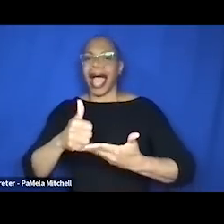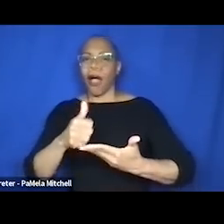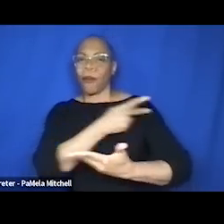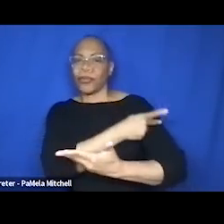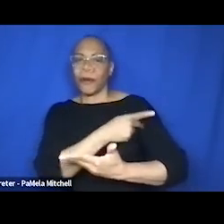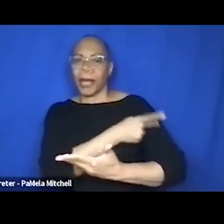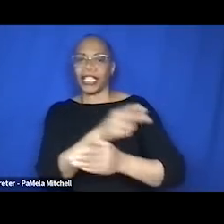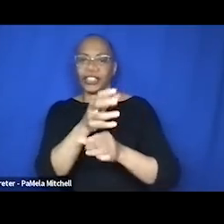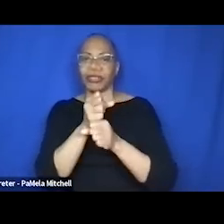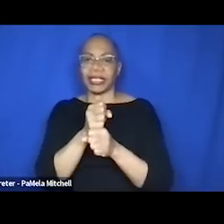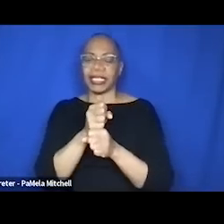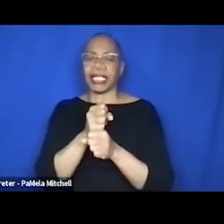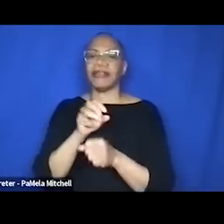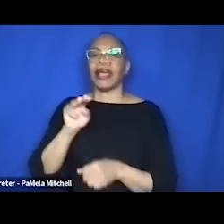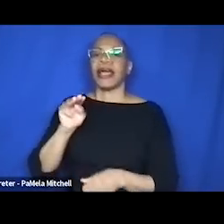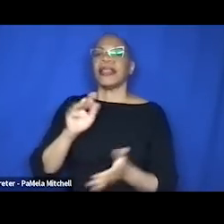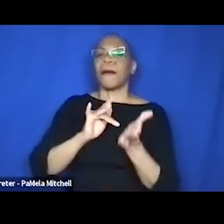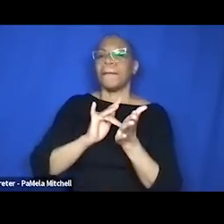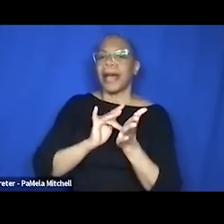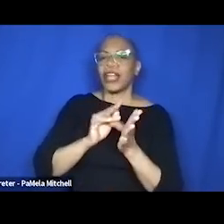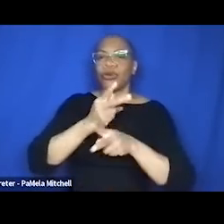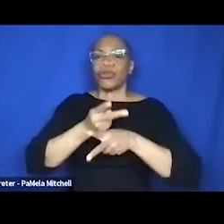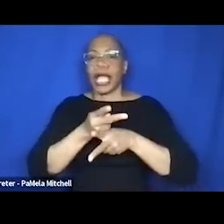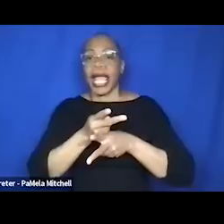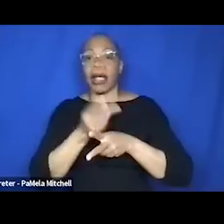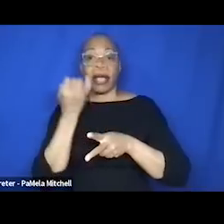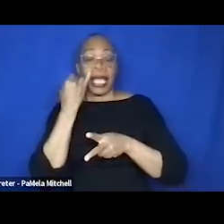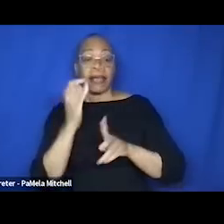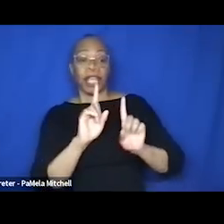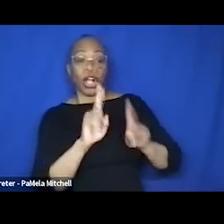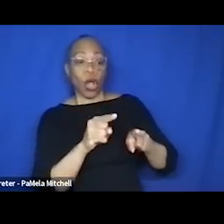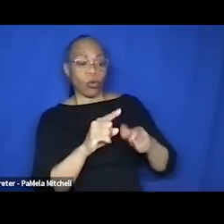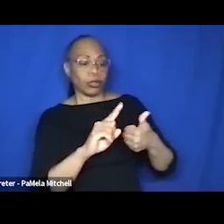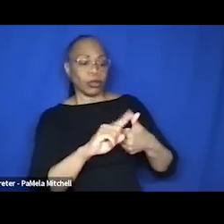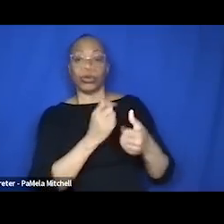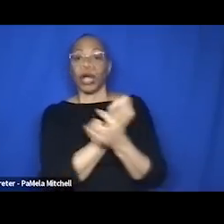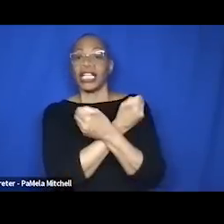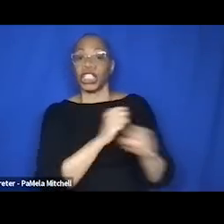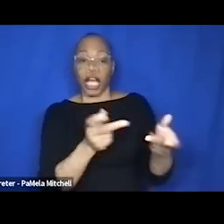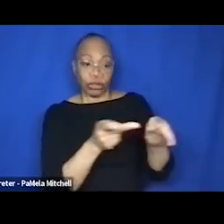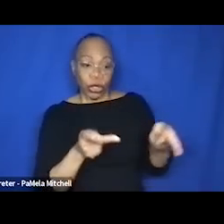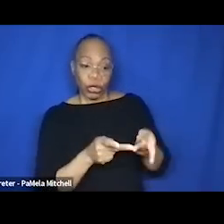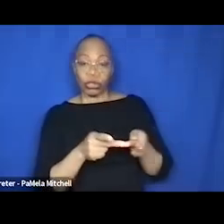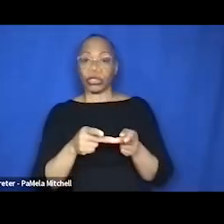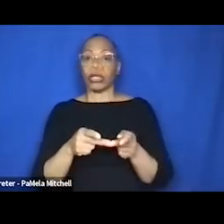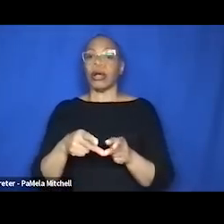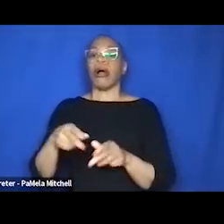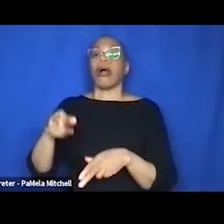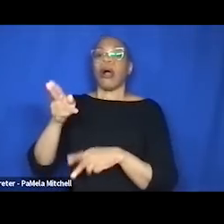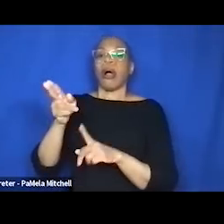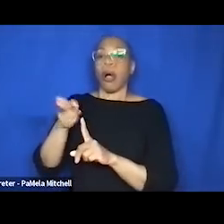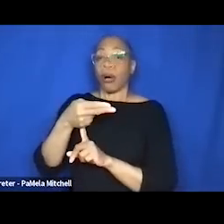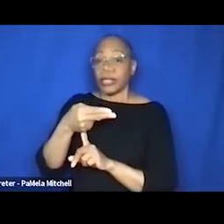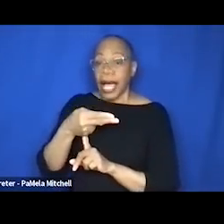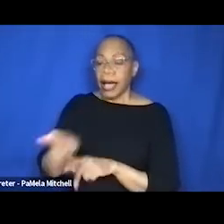care, and when they're going to either shelters, hotels, apartments, wherever they're going, we